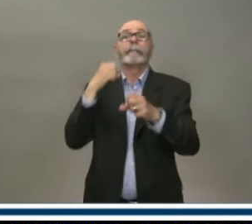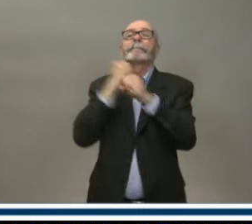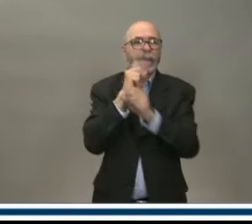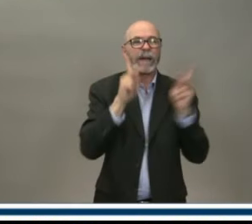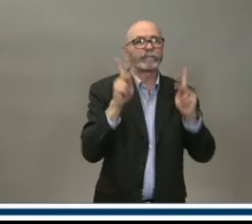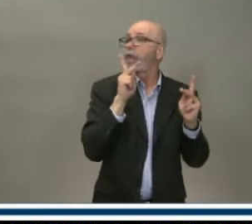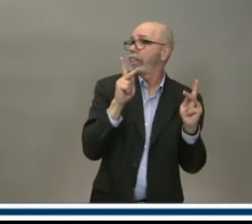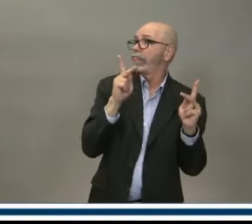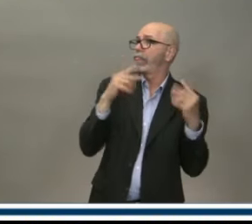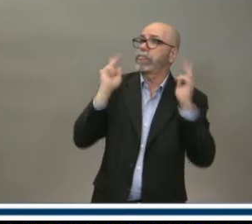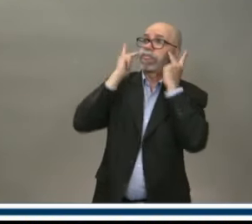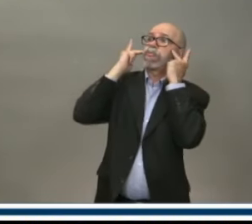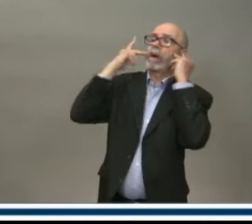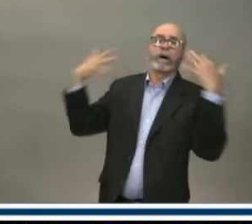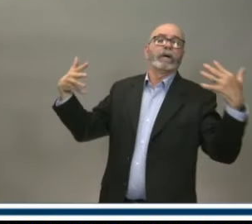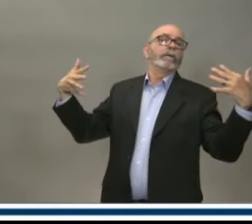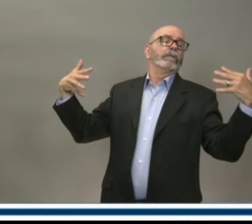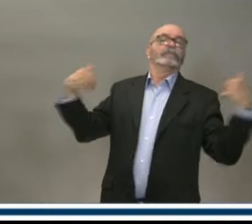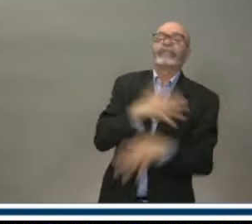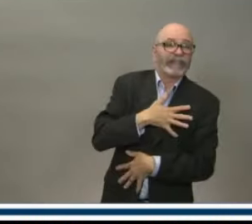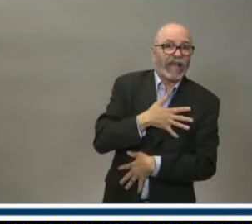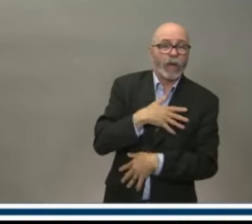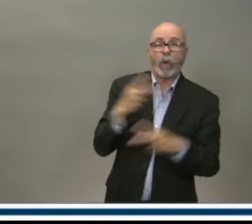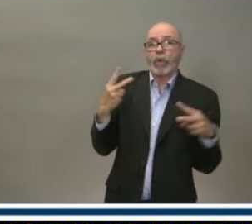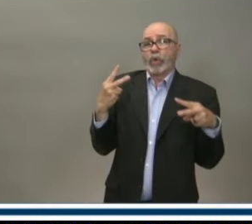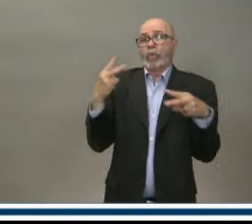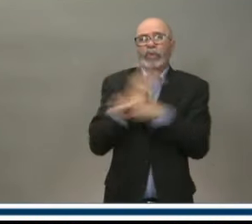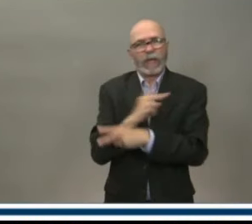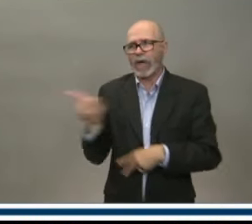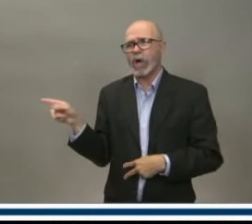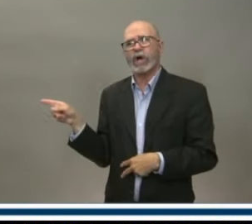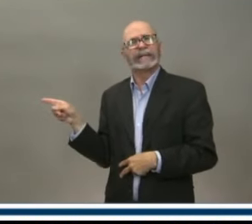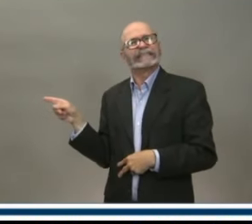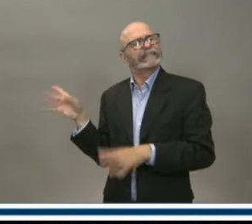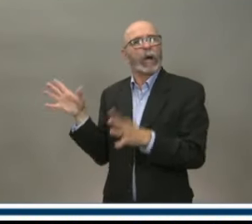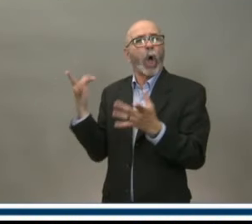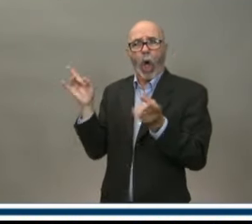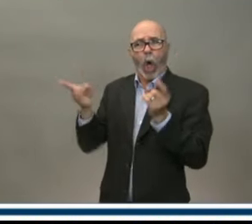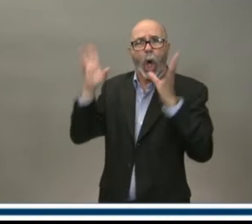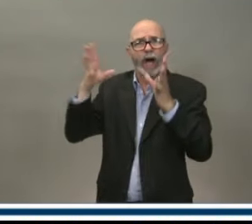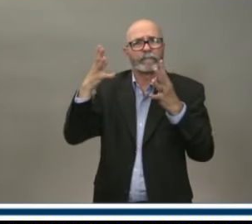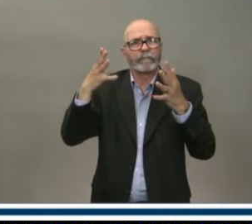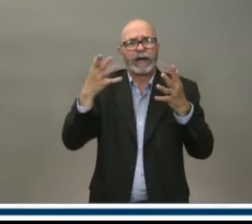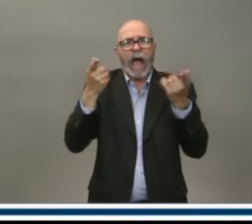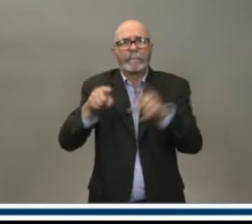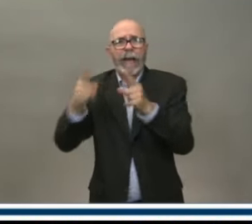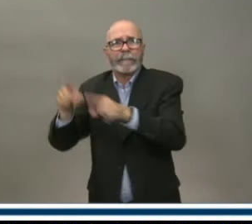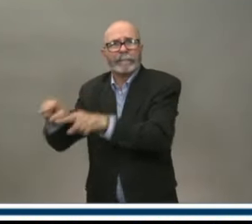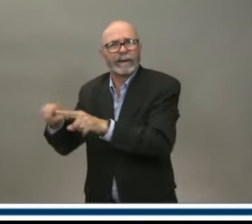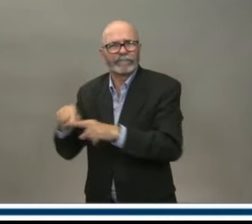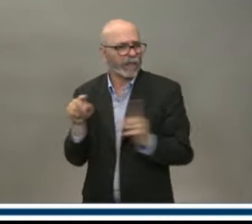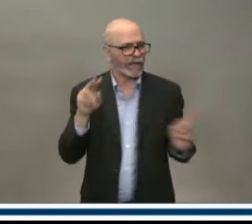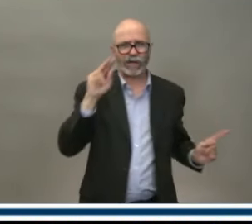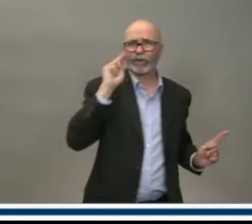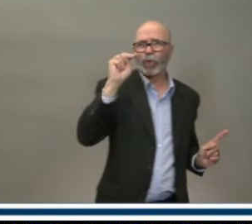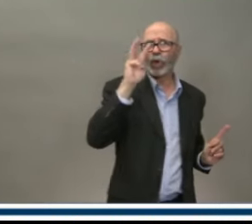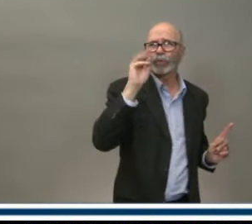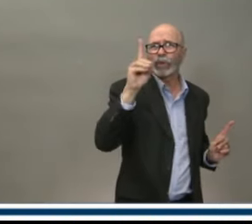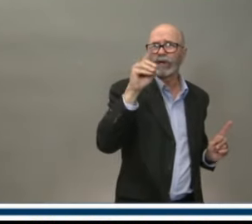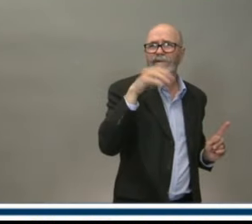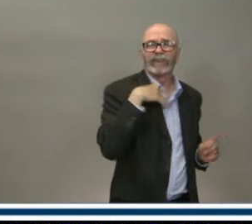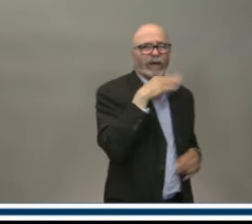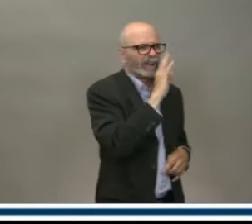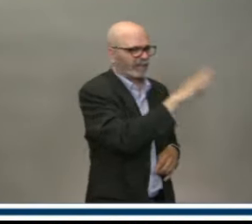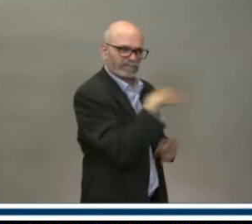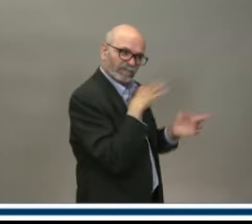and hyperbole in terms of the way they're describing this situation. When we talk to frontline people who are in Northwood, what the NSGU is saying